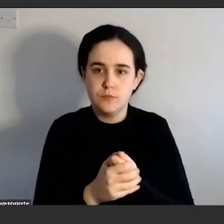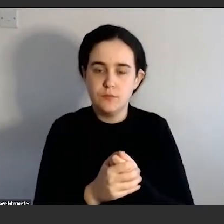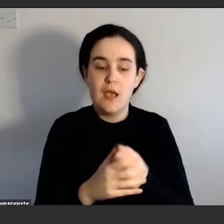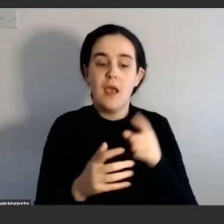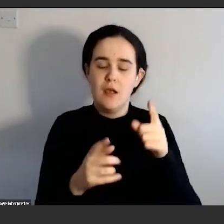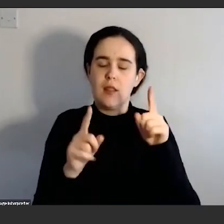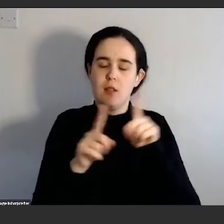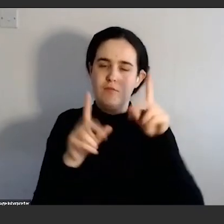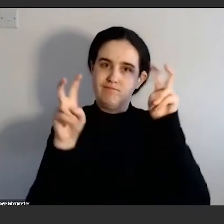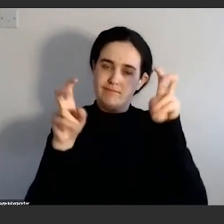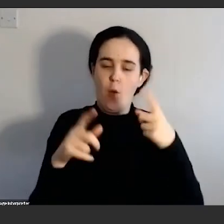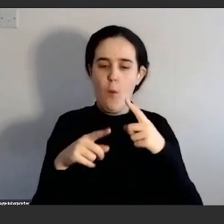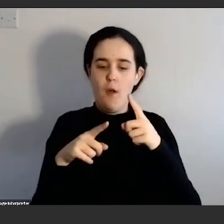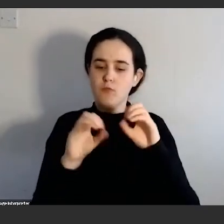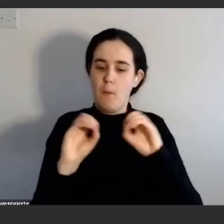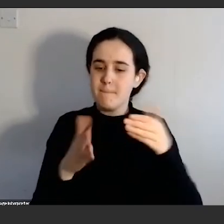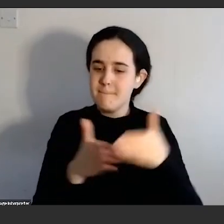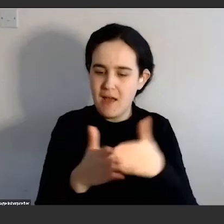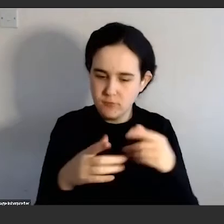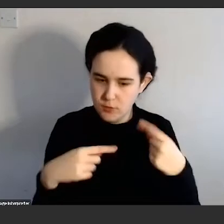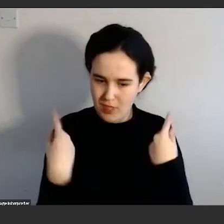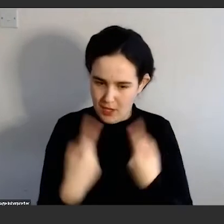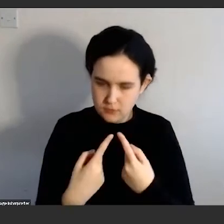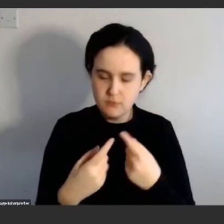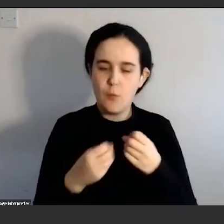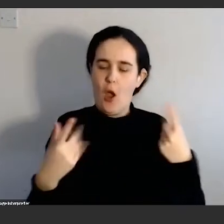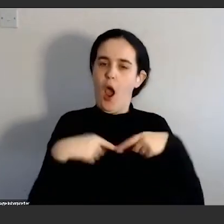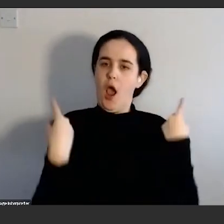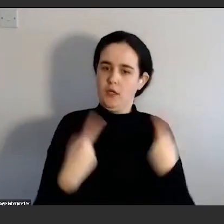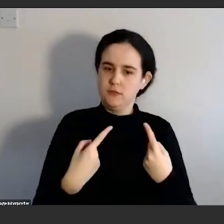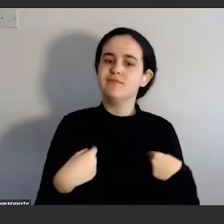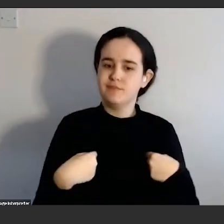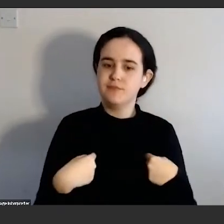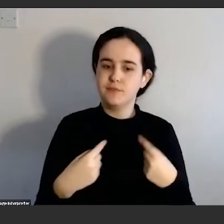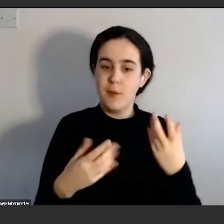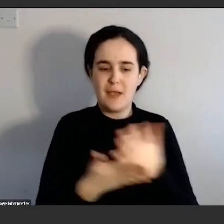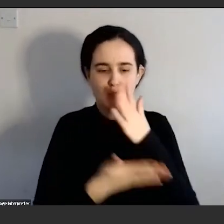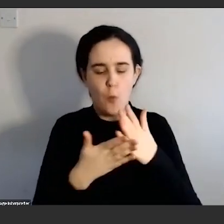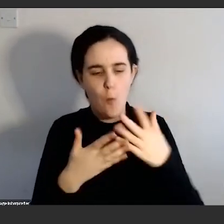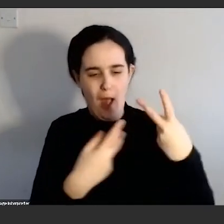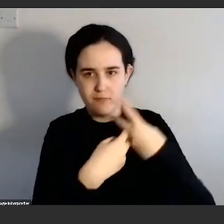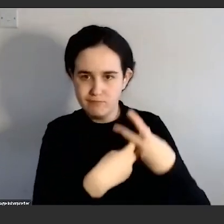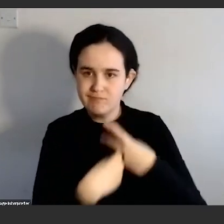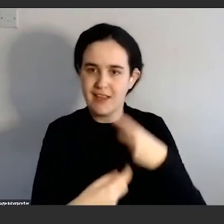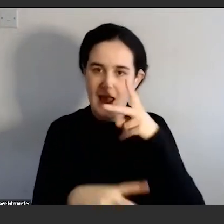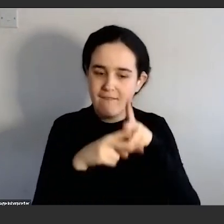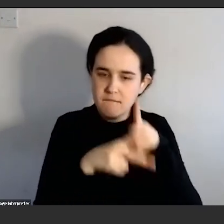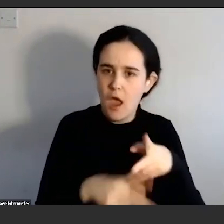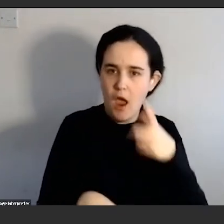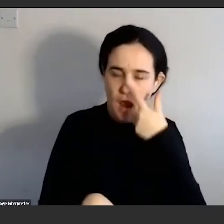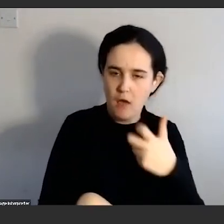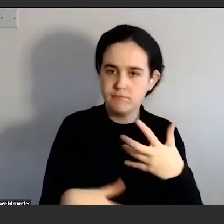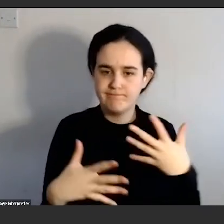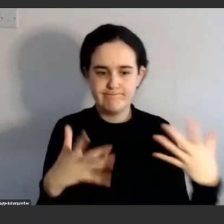the professionals and organizations to determine together what is required in order to